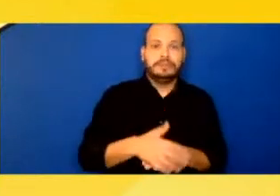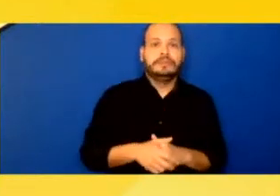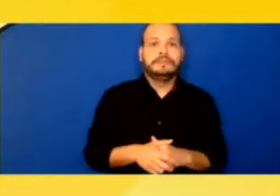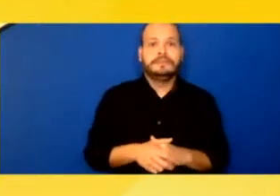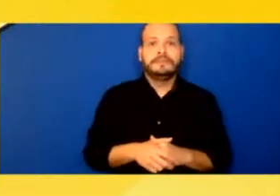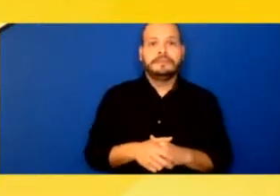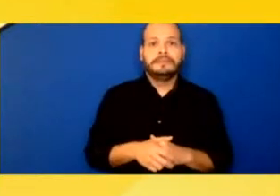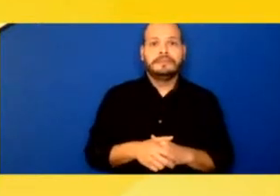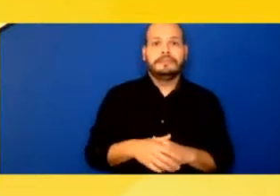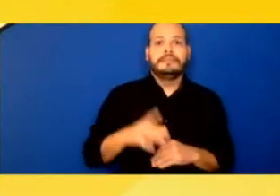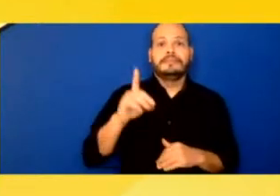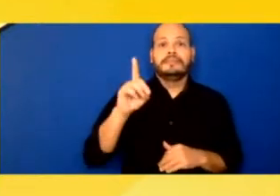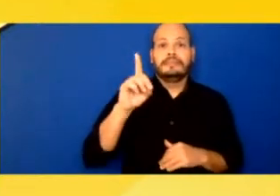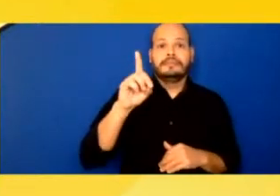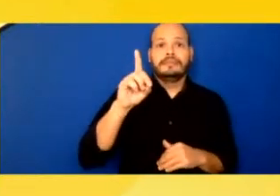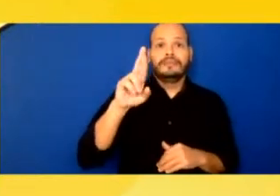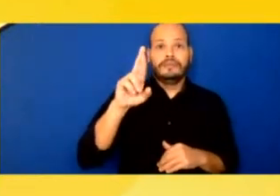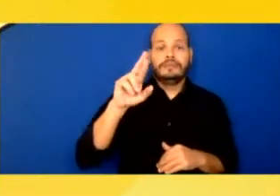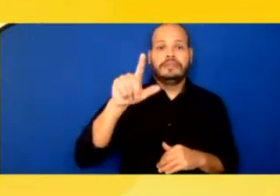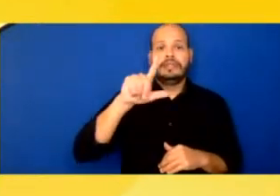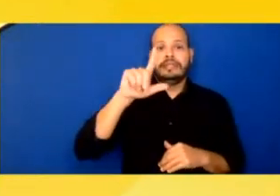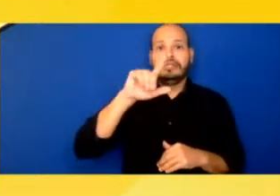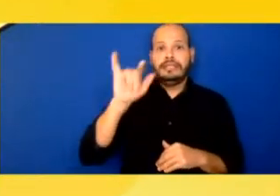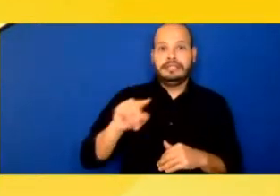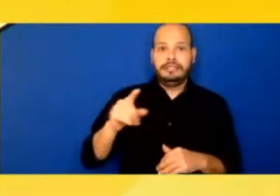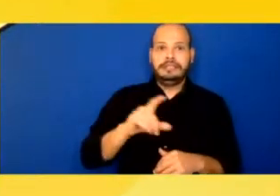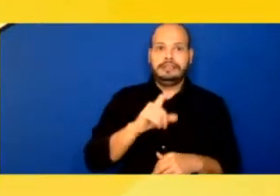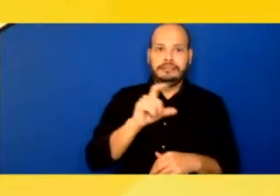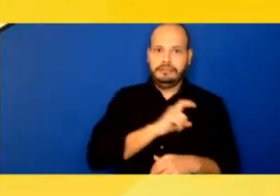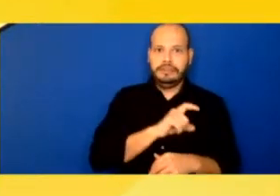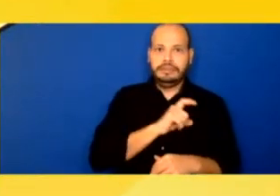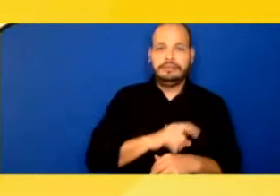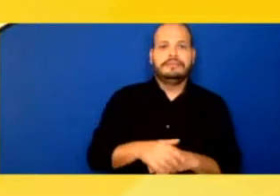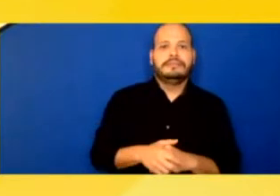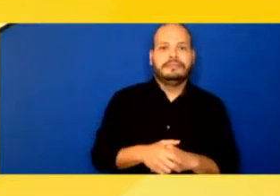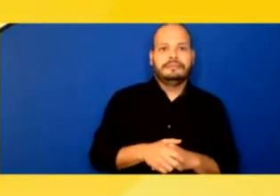share, and mostly thanks, Reverend Barber,